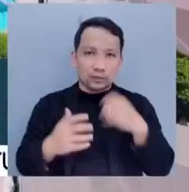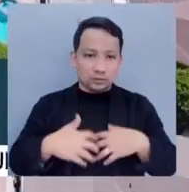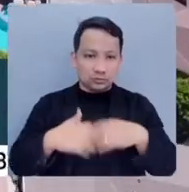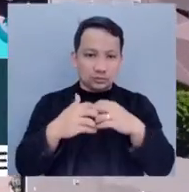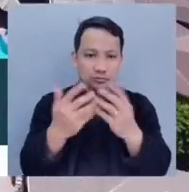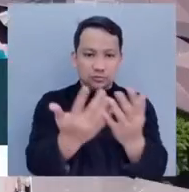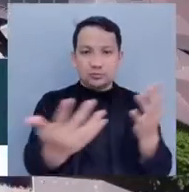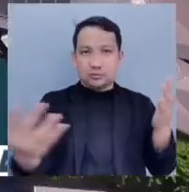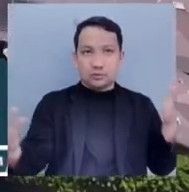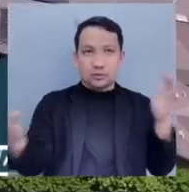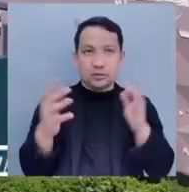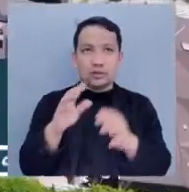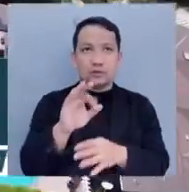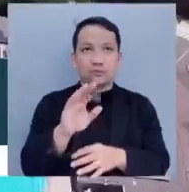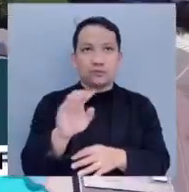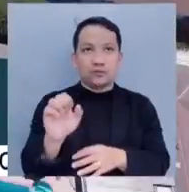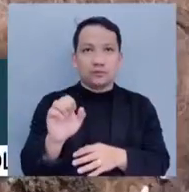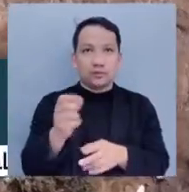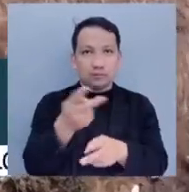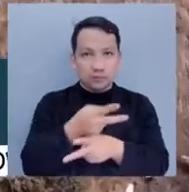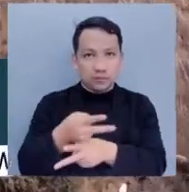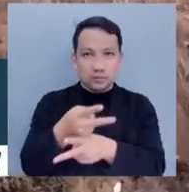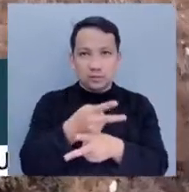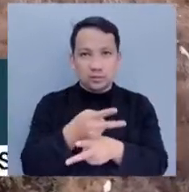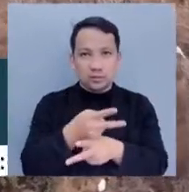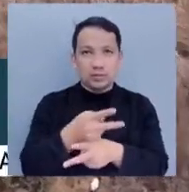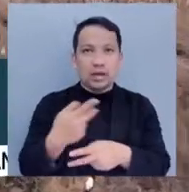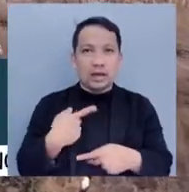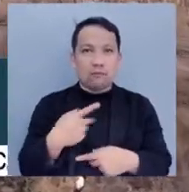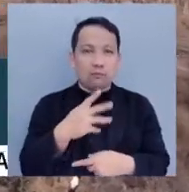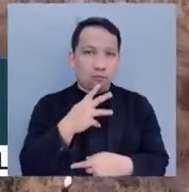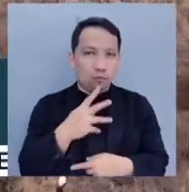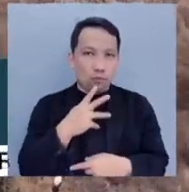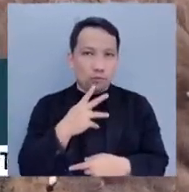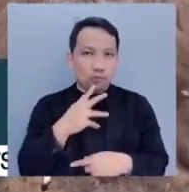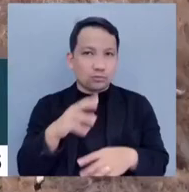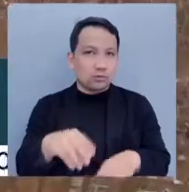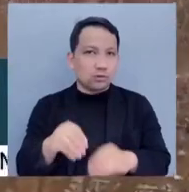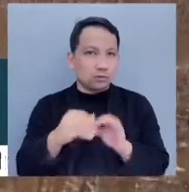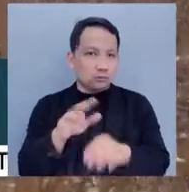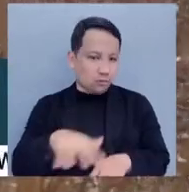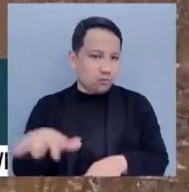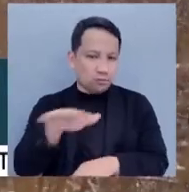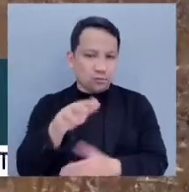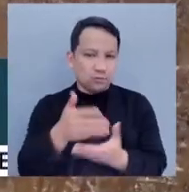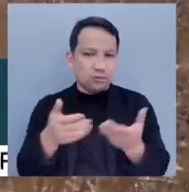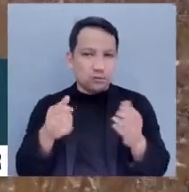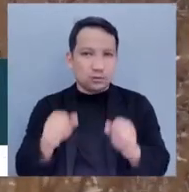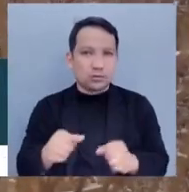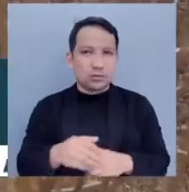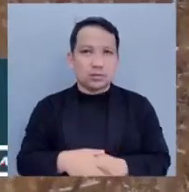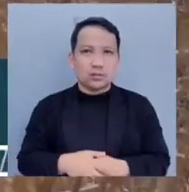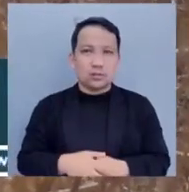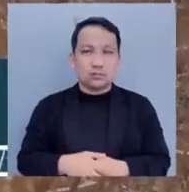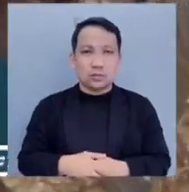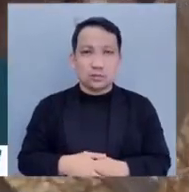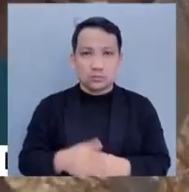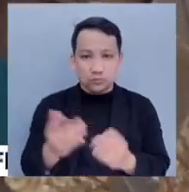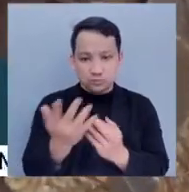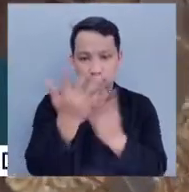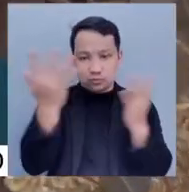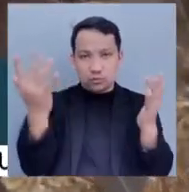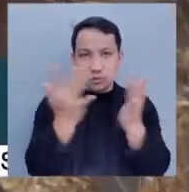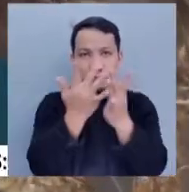You know, we need to take care of them, make sure they have water and minerals and all the things. In wildfire-prone